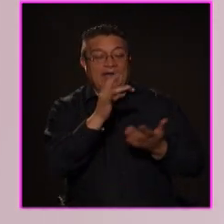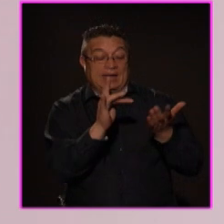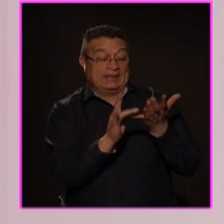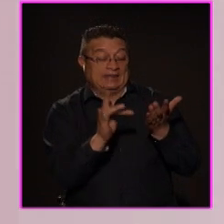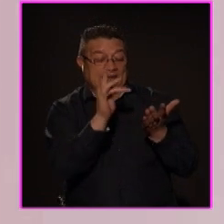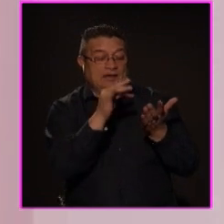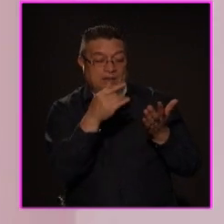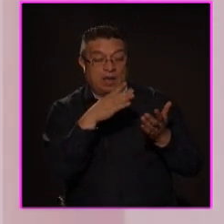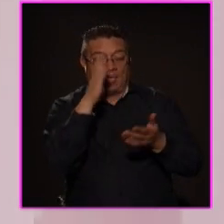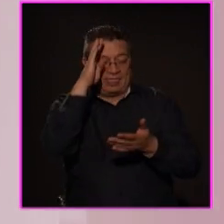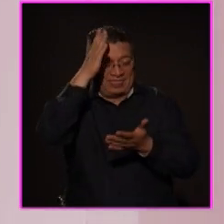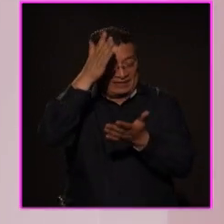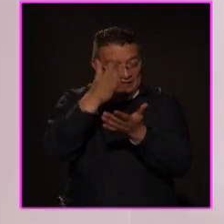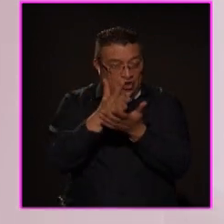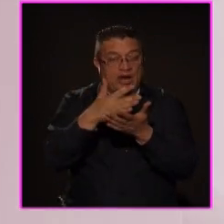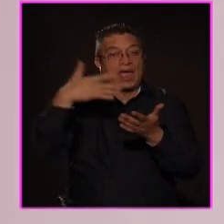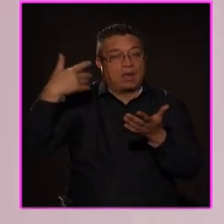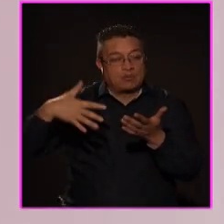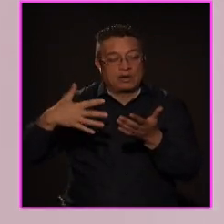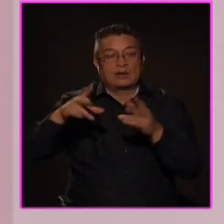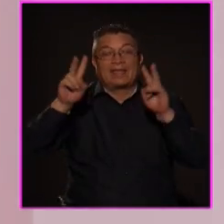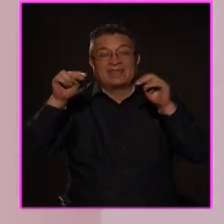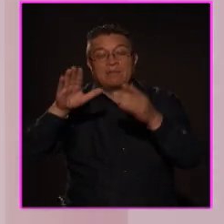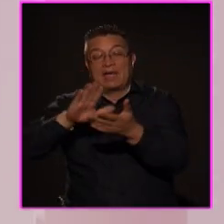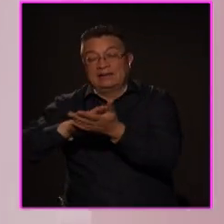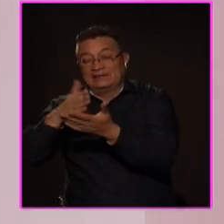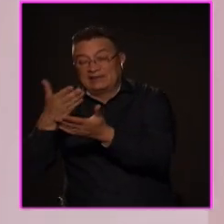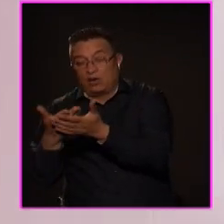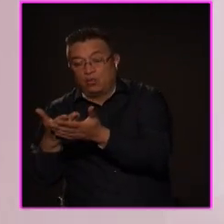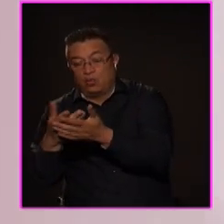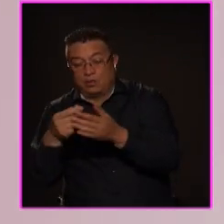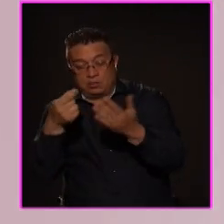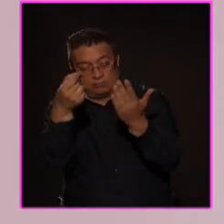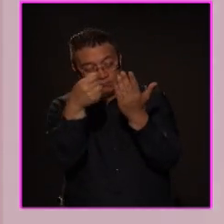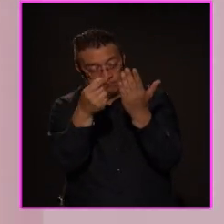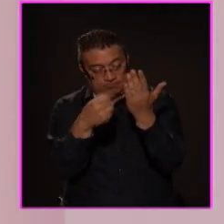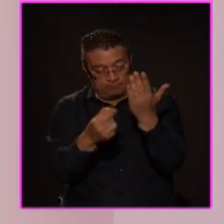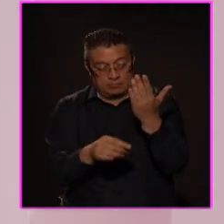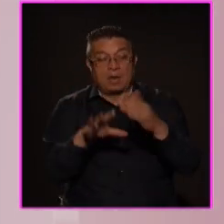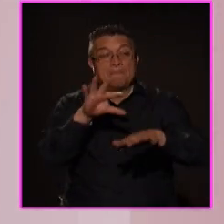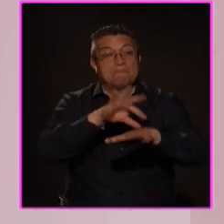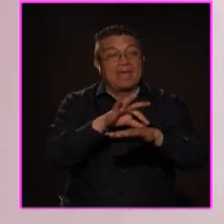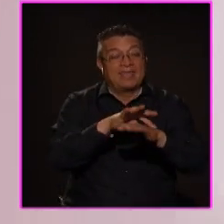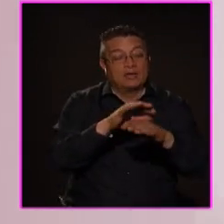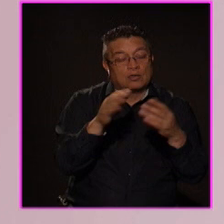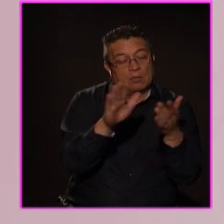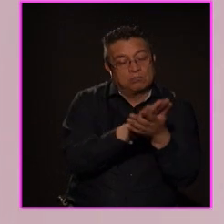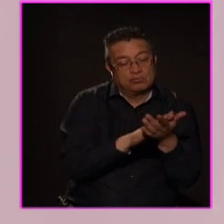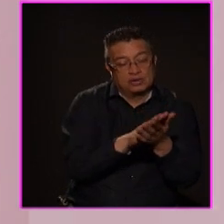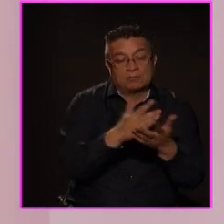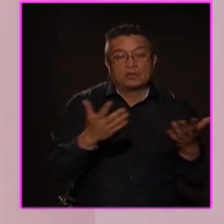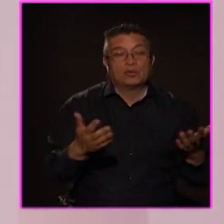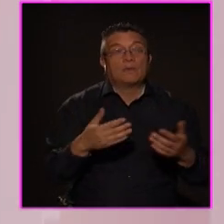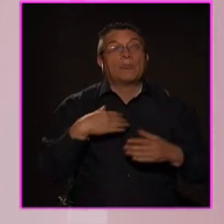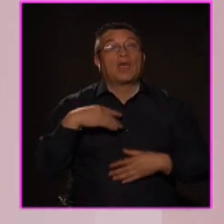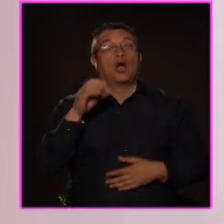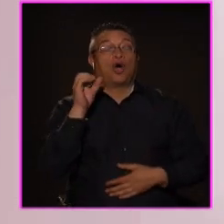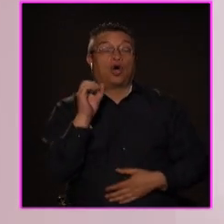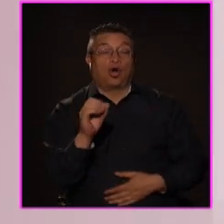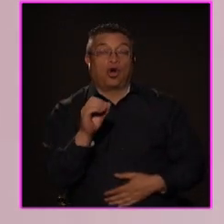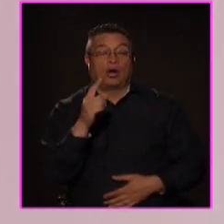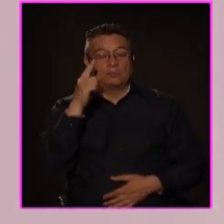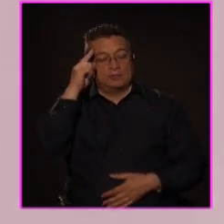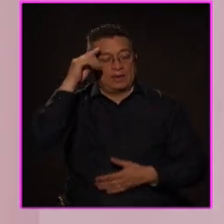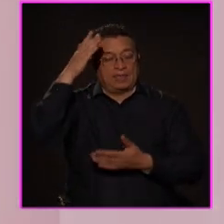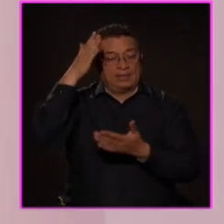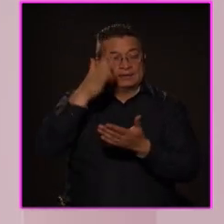in healthcare, like for medical diagnosis, for instance, or in the judicial system, or to decide who's going to have